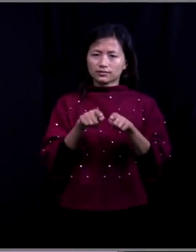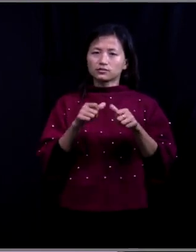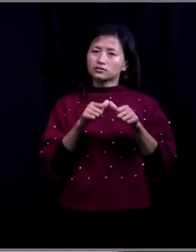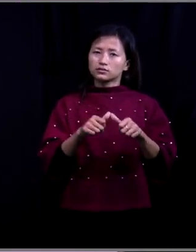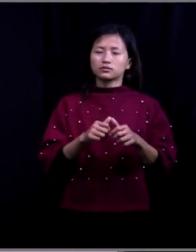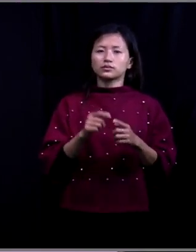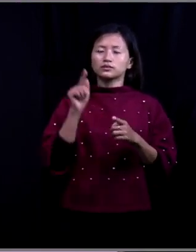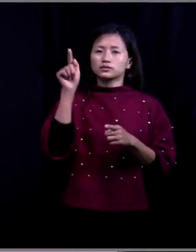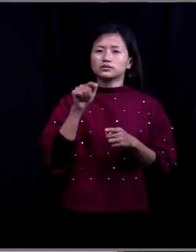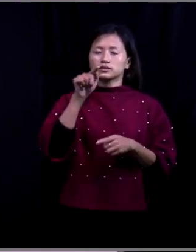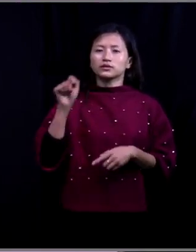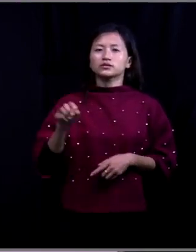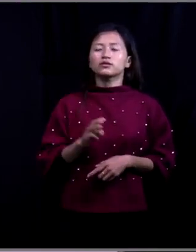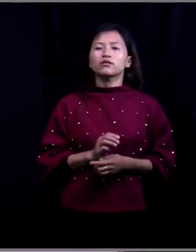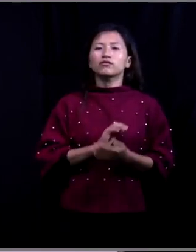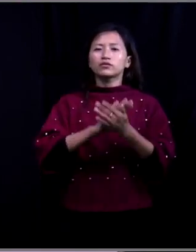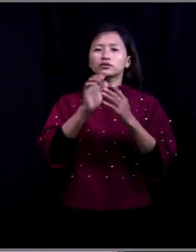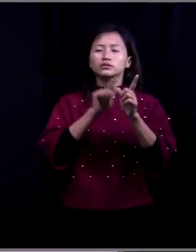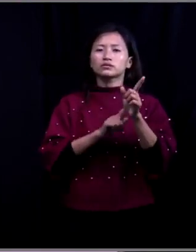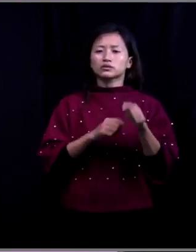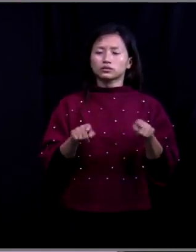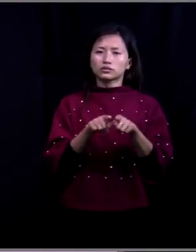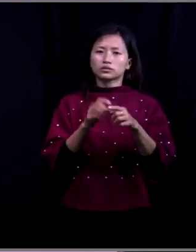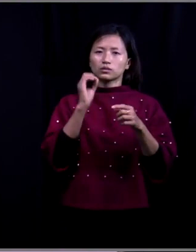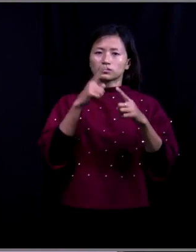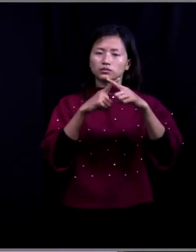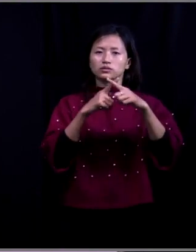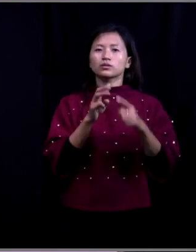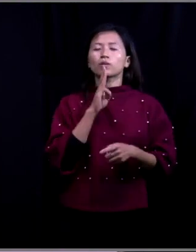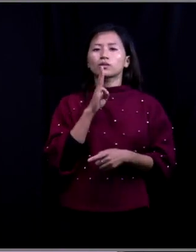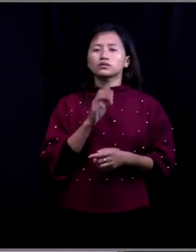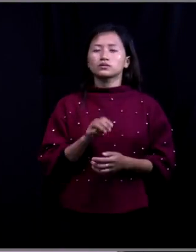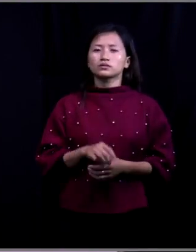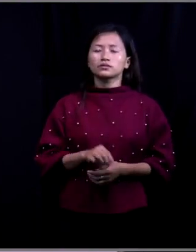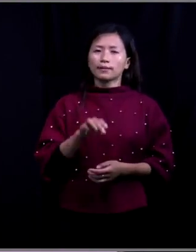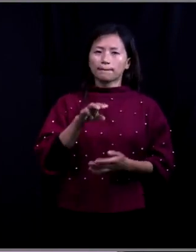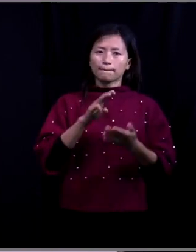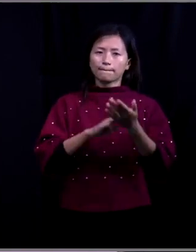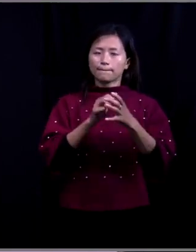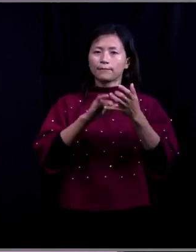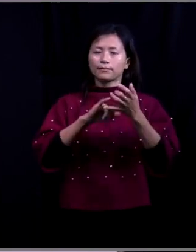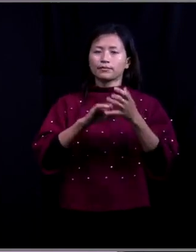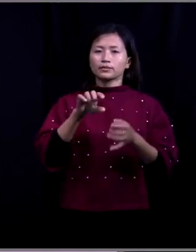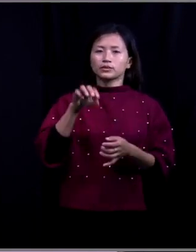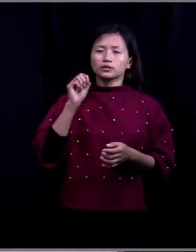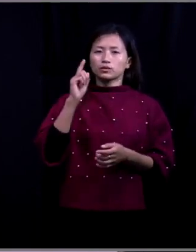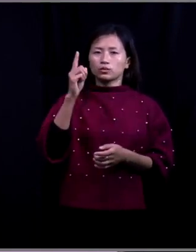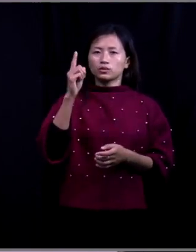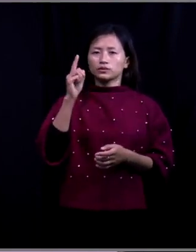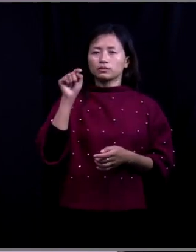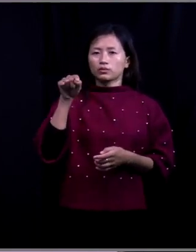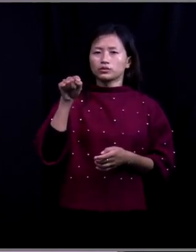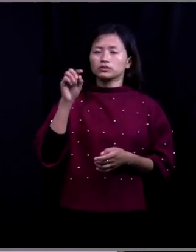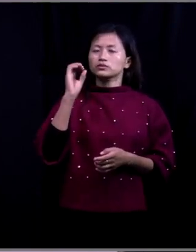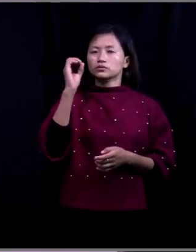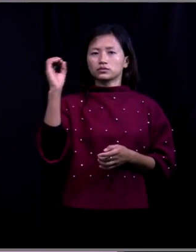mass percentage of water, hydrogen as well as oxygen in water, you take the mass of hydrogen as